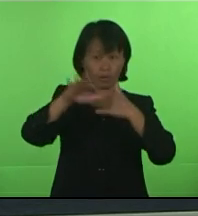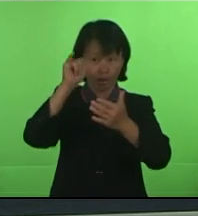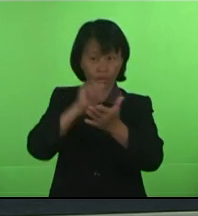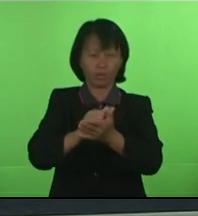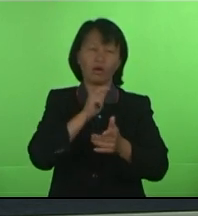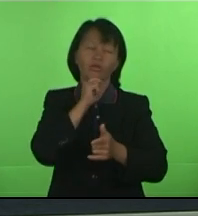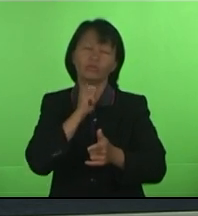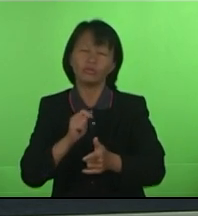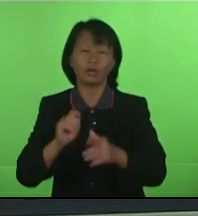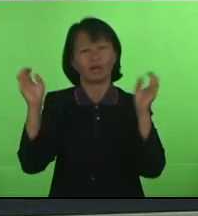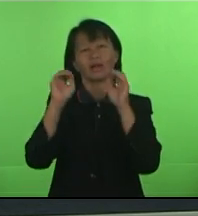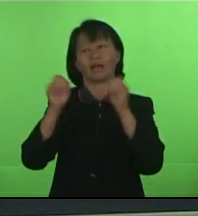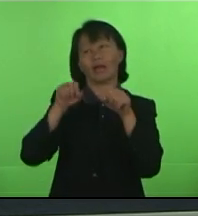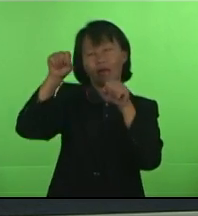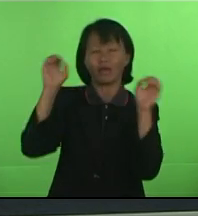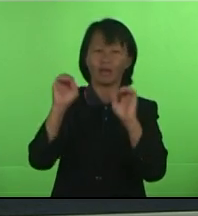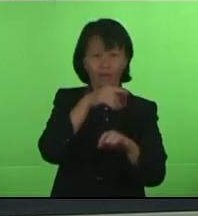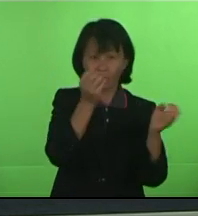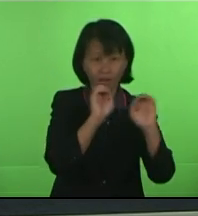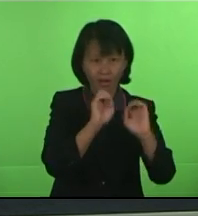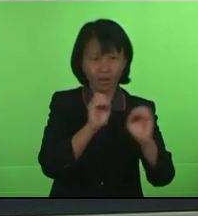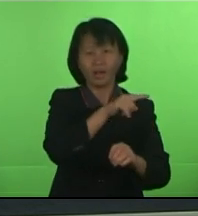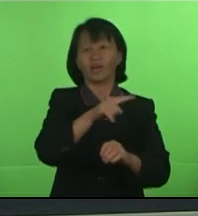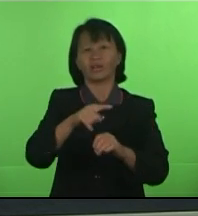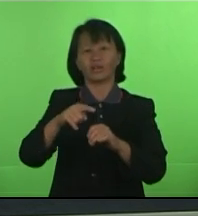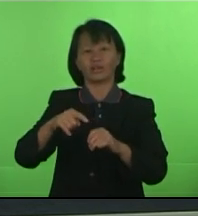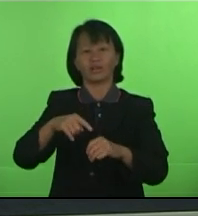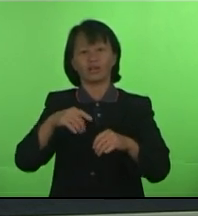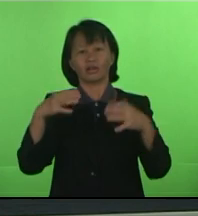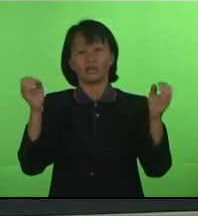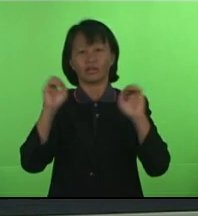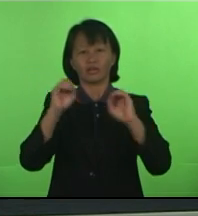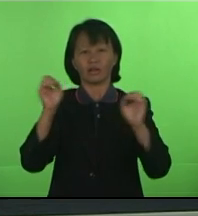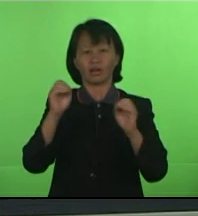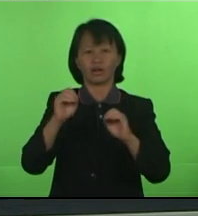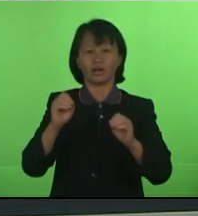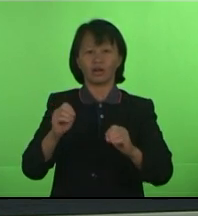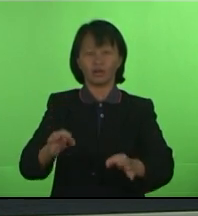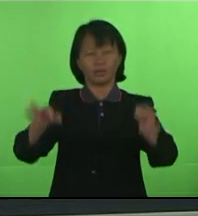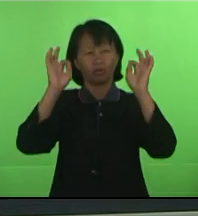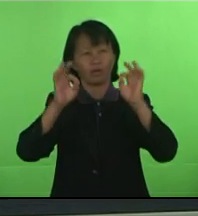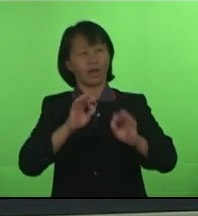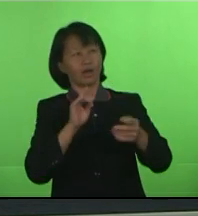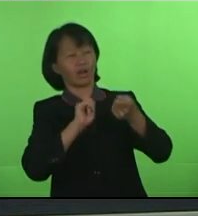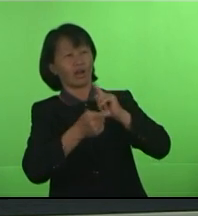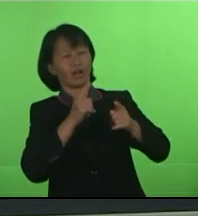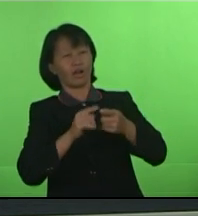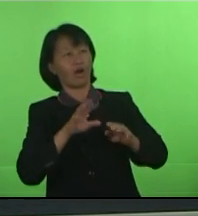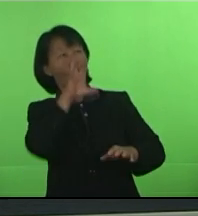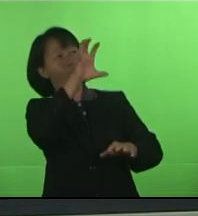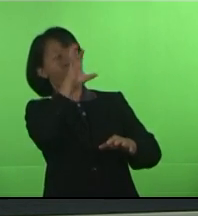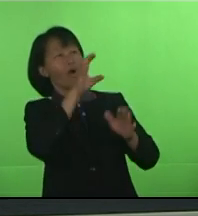champ, no longer in the limelight, or maybe doesn't have all that, frantically screaming fans around